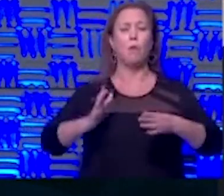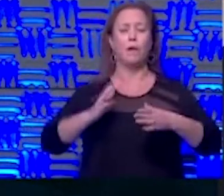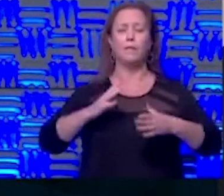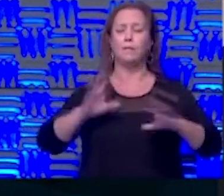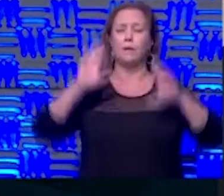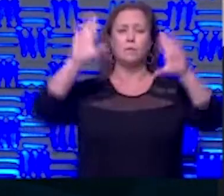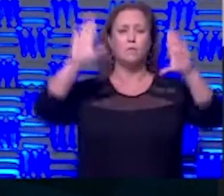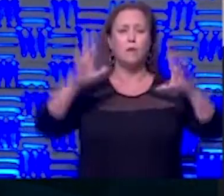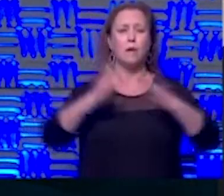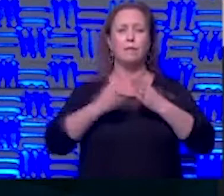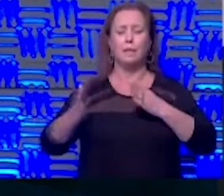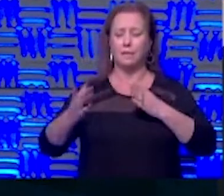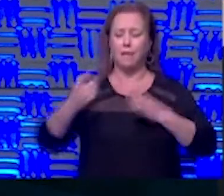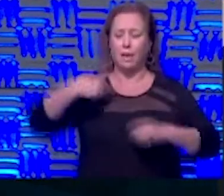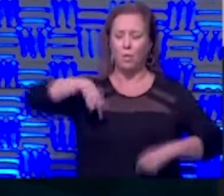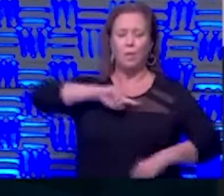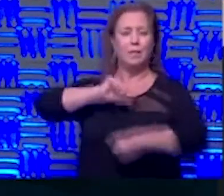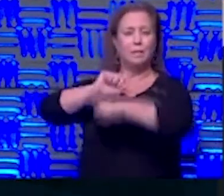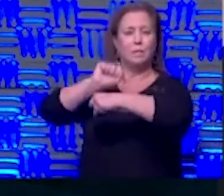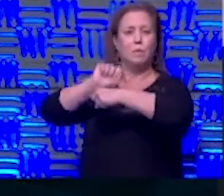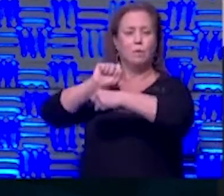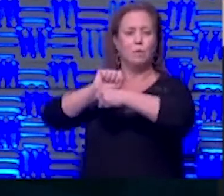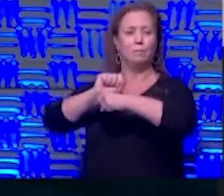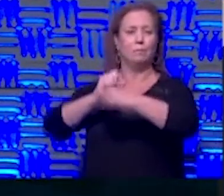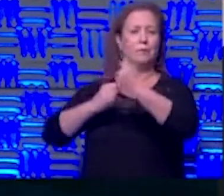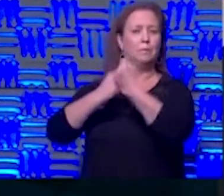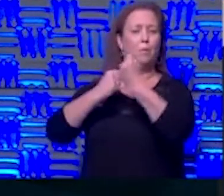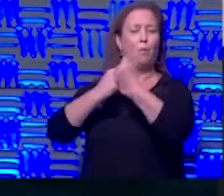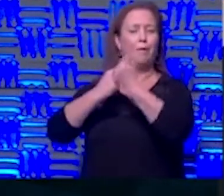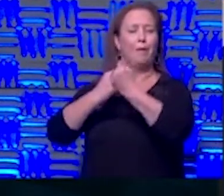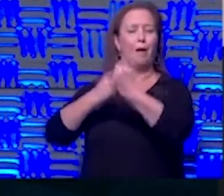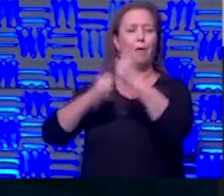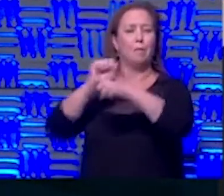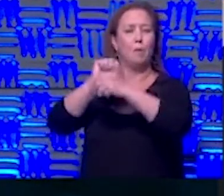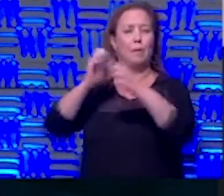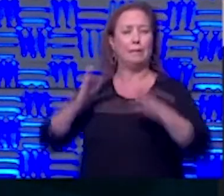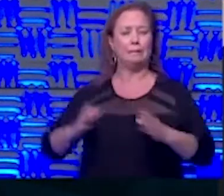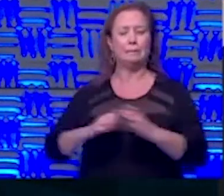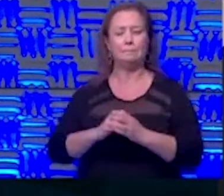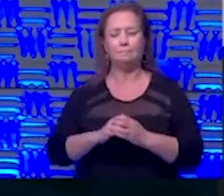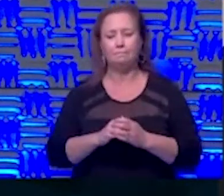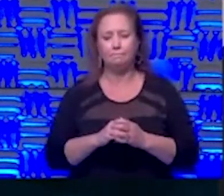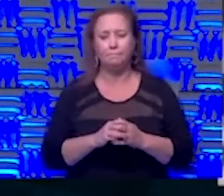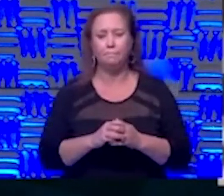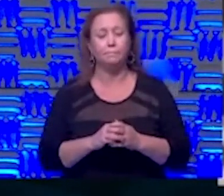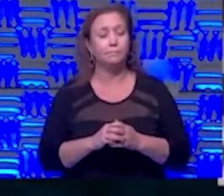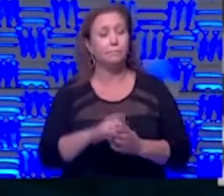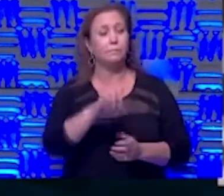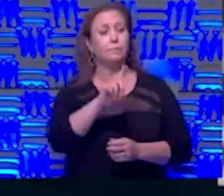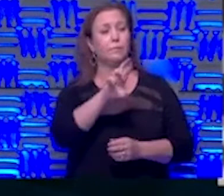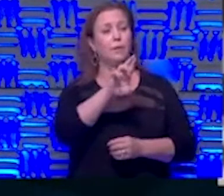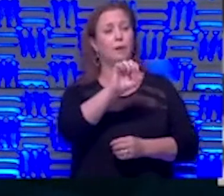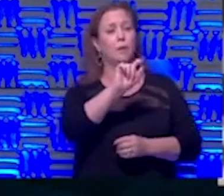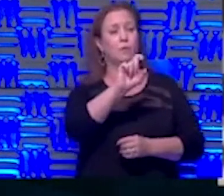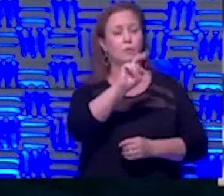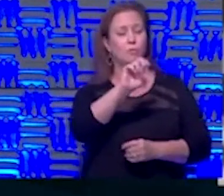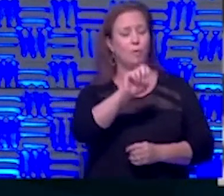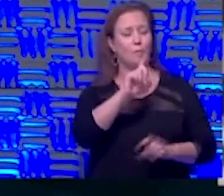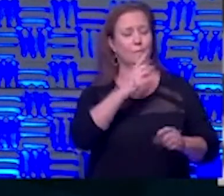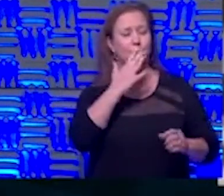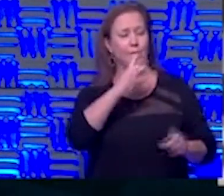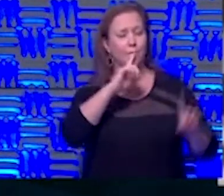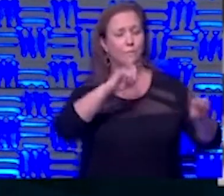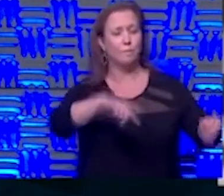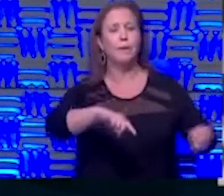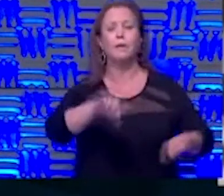we will support them. And so, Senator, I didn't know what you want to add to that. Dr. Stone, thank you for responding.